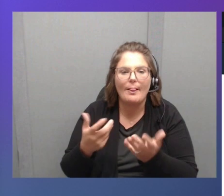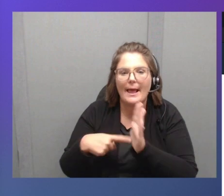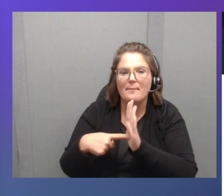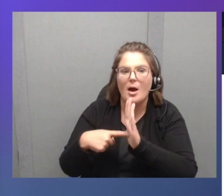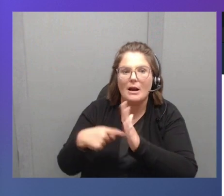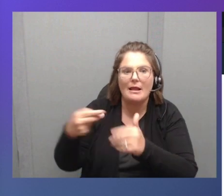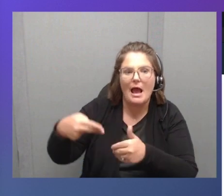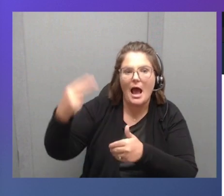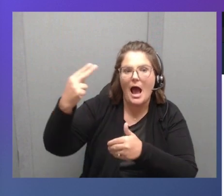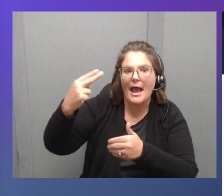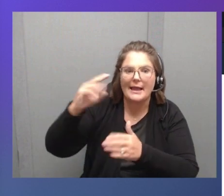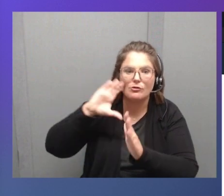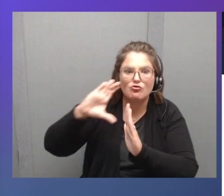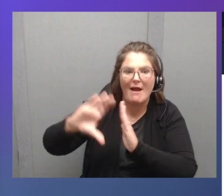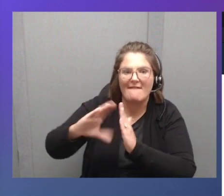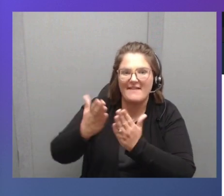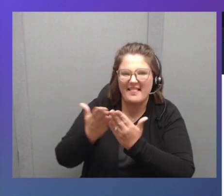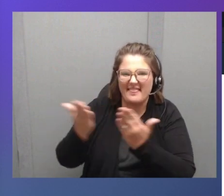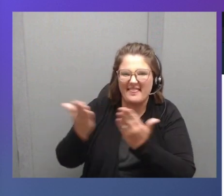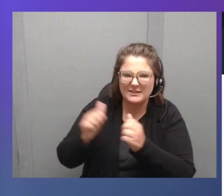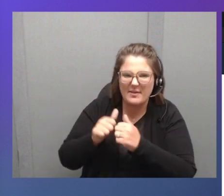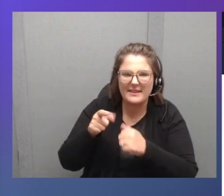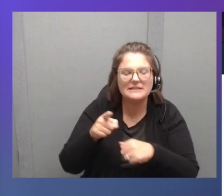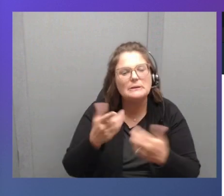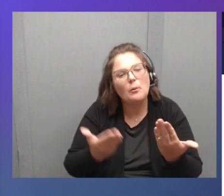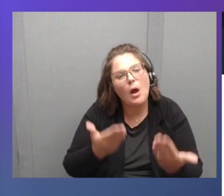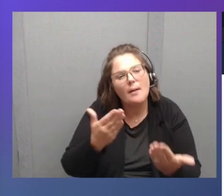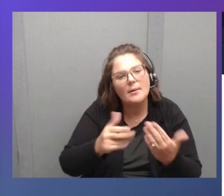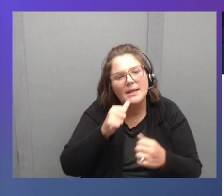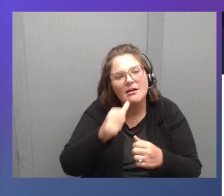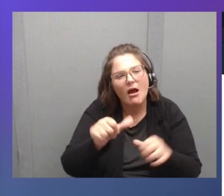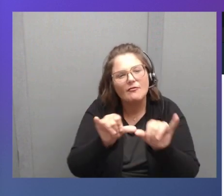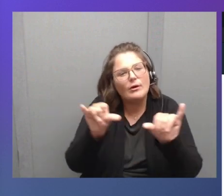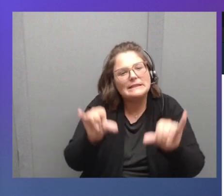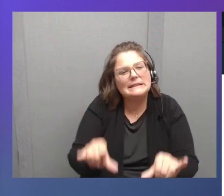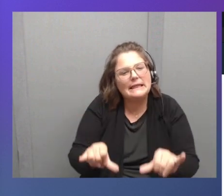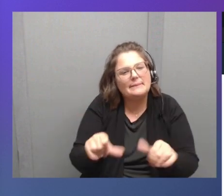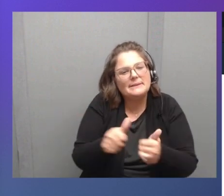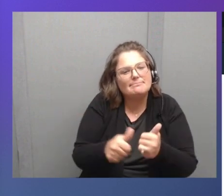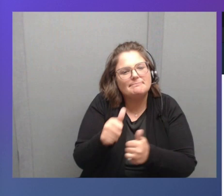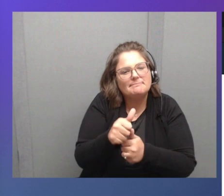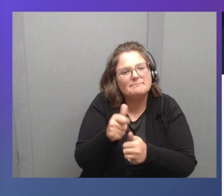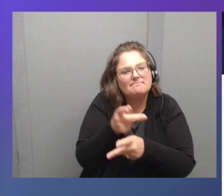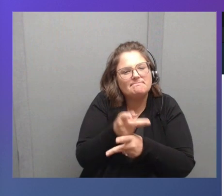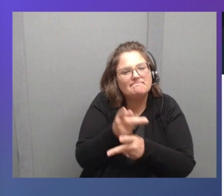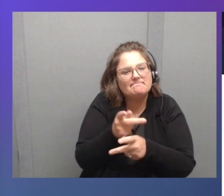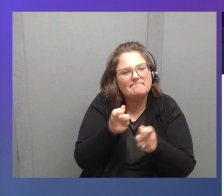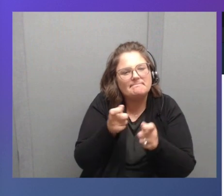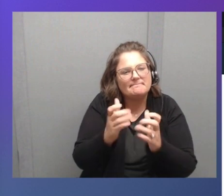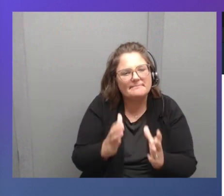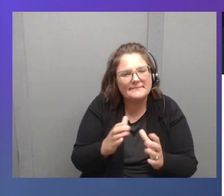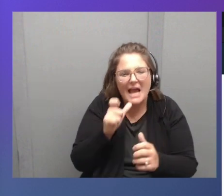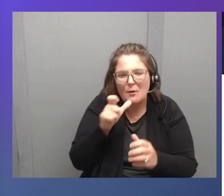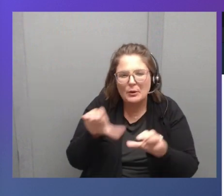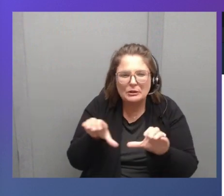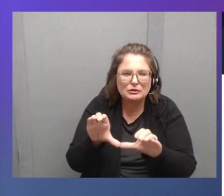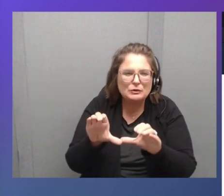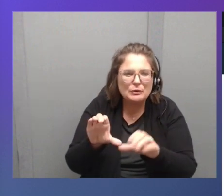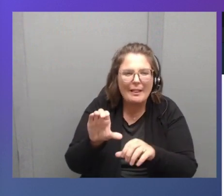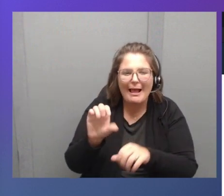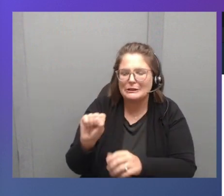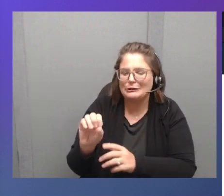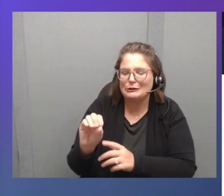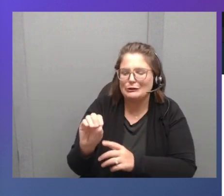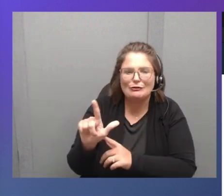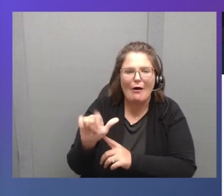graphic stuff through this. Probably not. Okay. This is definitely for system administration tasks. I wouldn't run like SolidWorks to this kind of interface. Yeah, so it's not